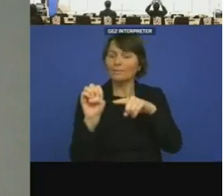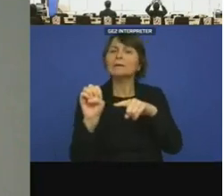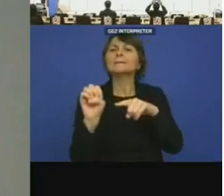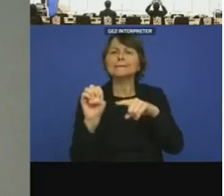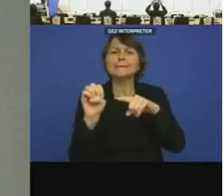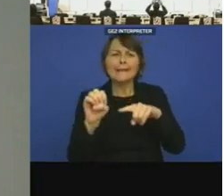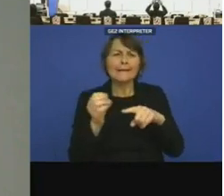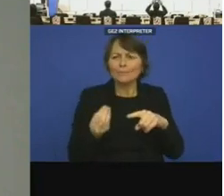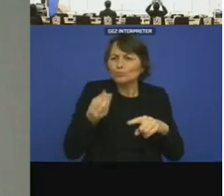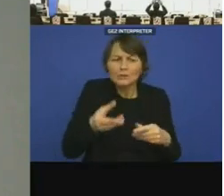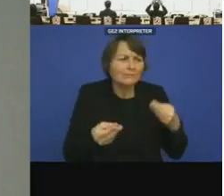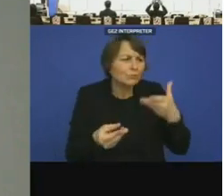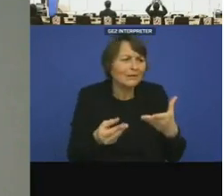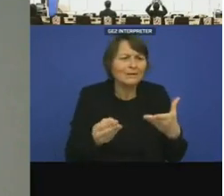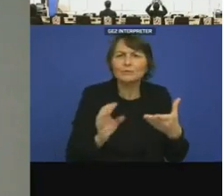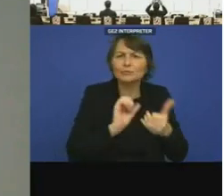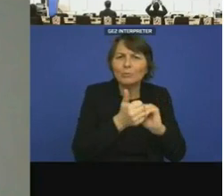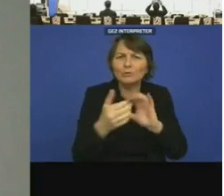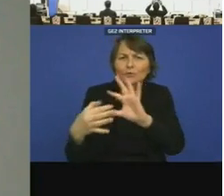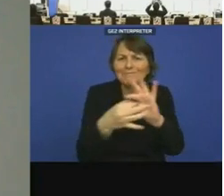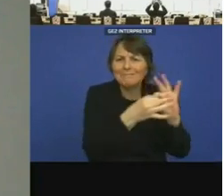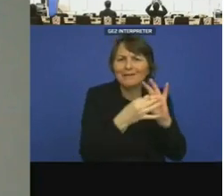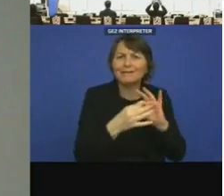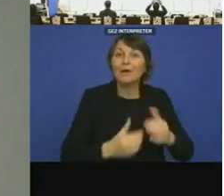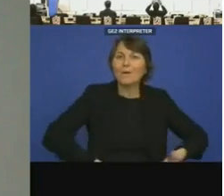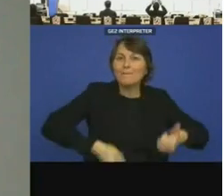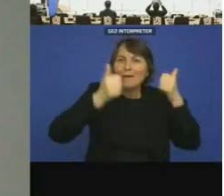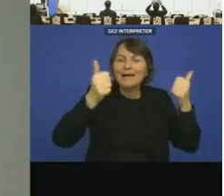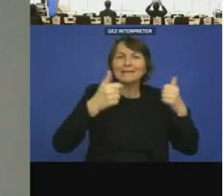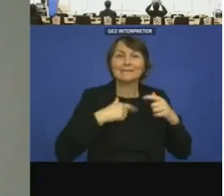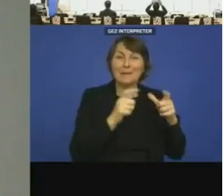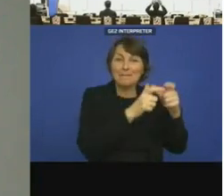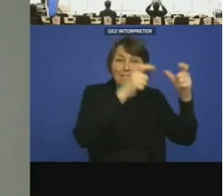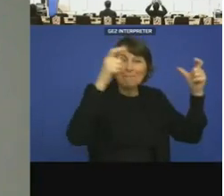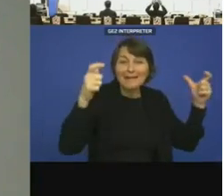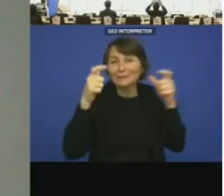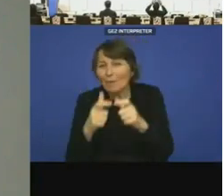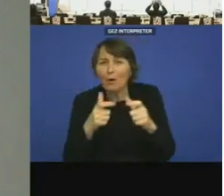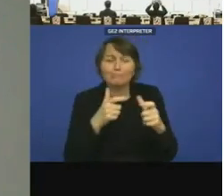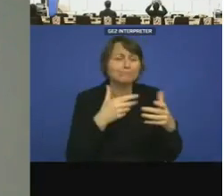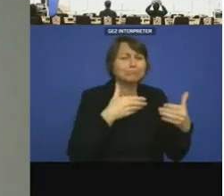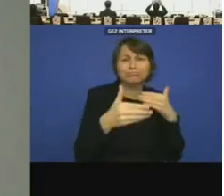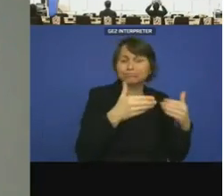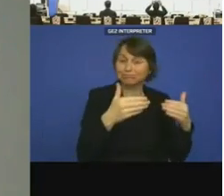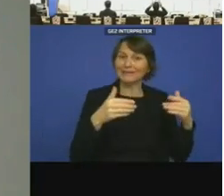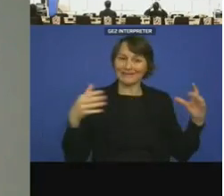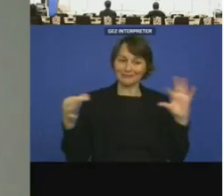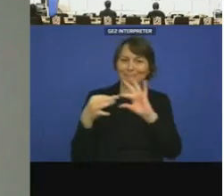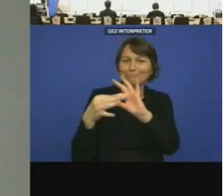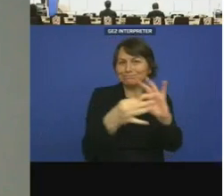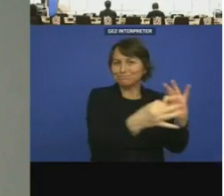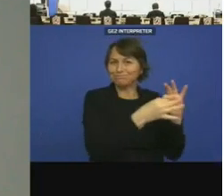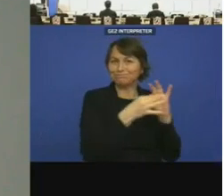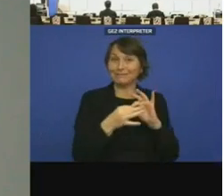Europe. From grassroots sport organizations to the large established institutions, Erasmus has been a